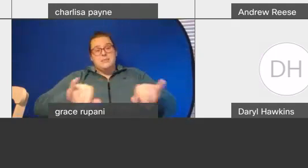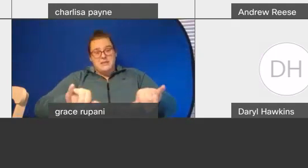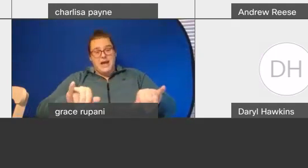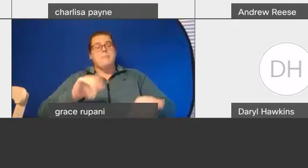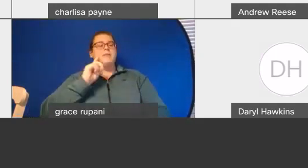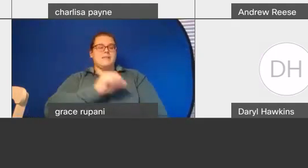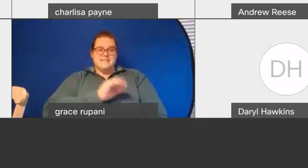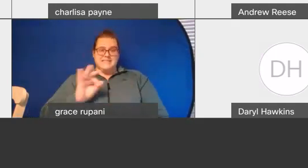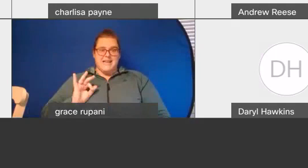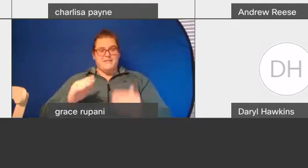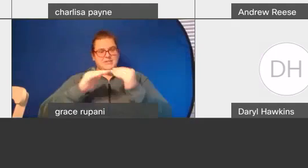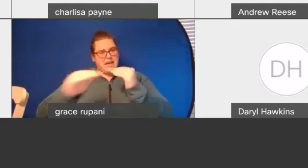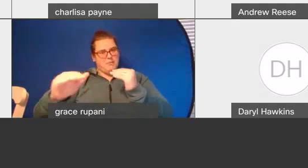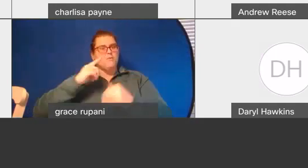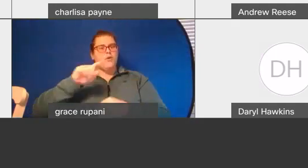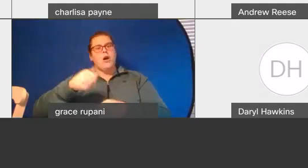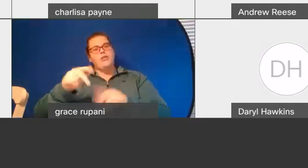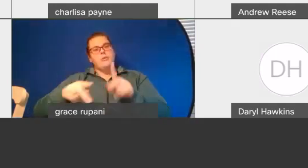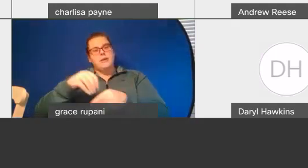it? So there are,